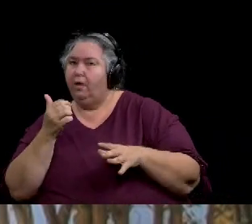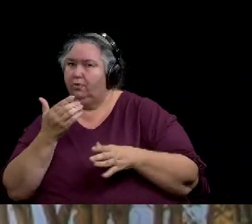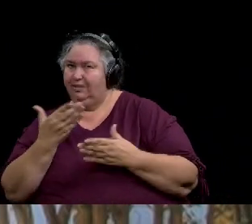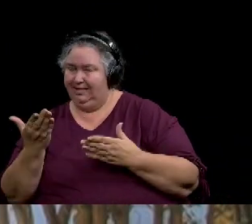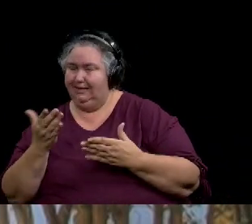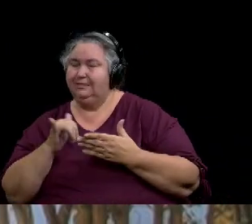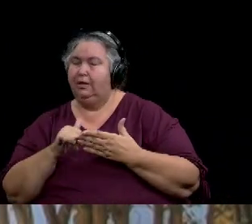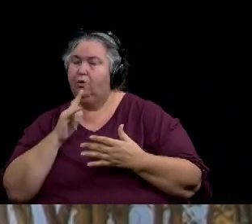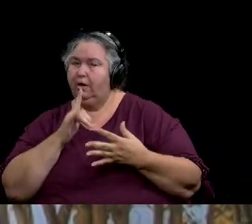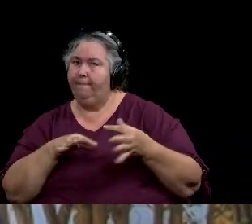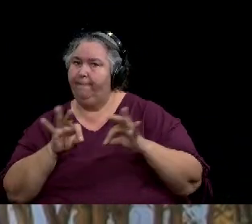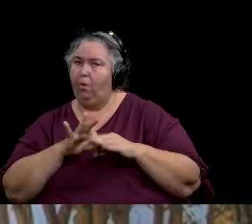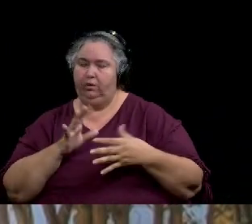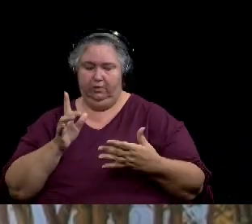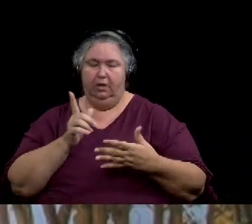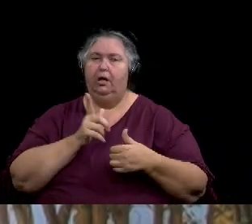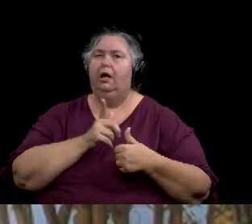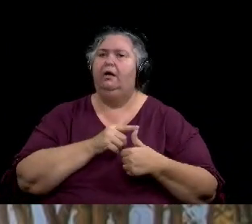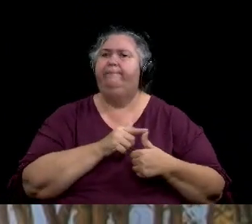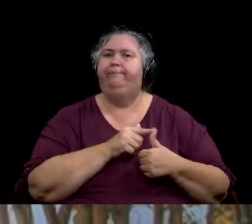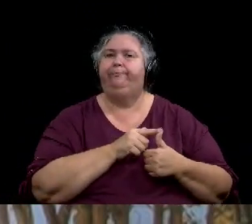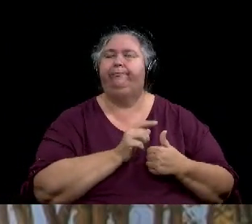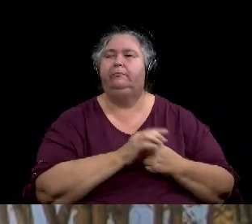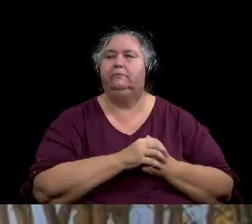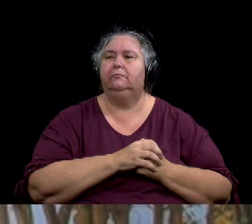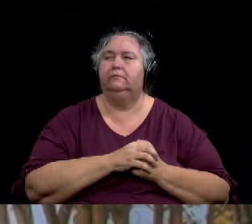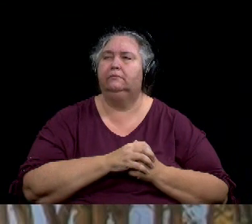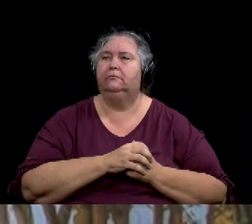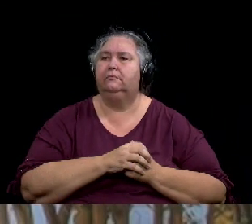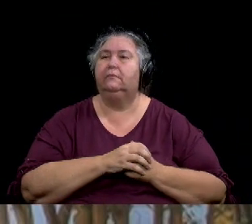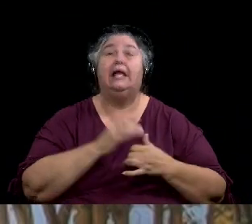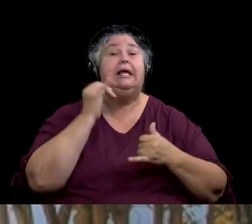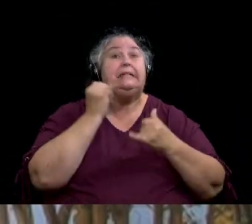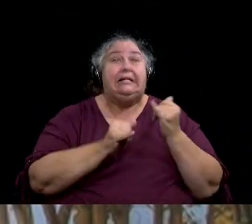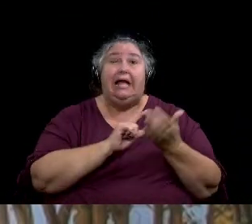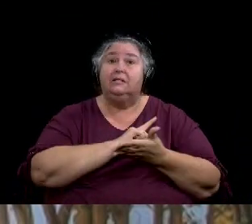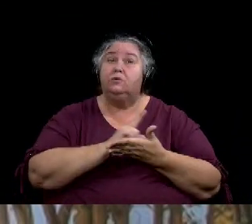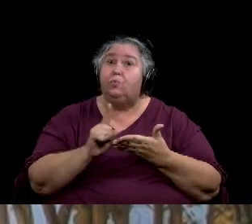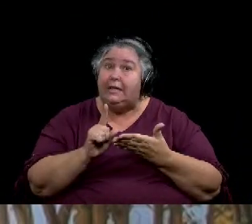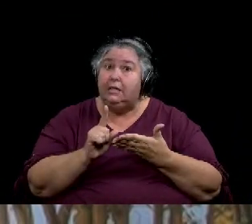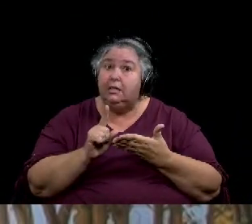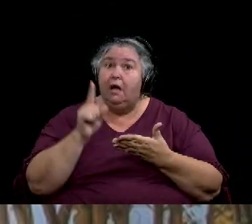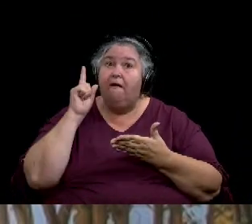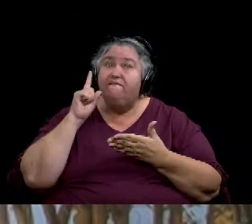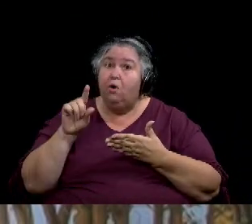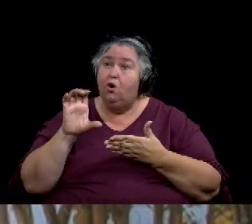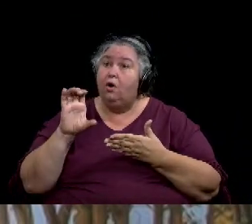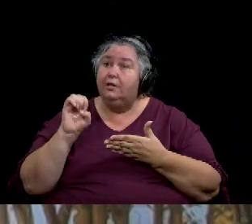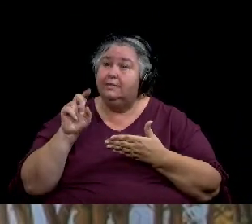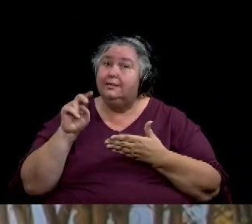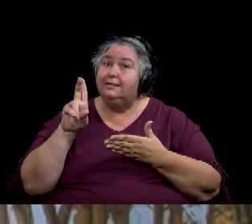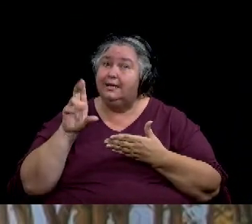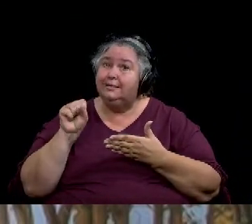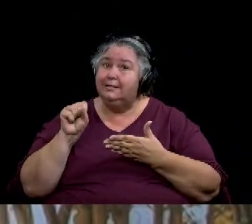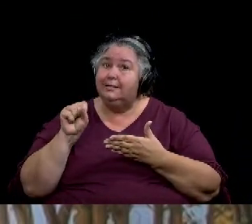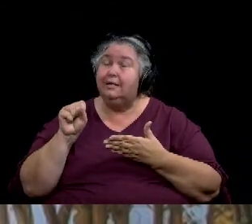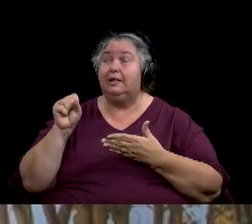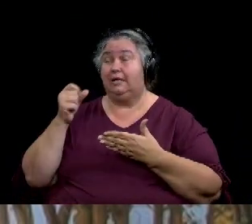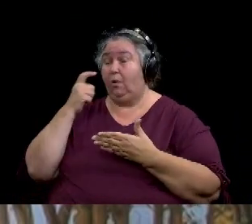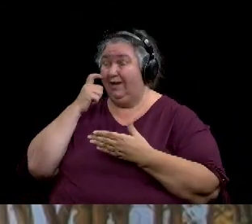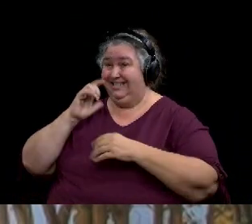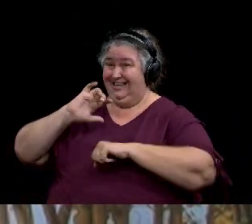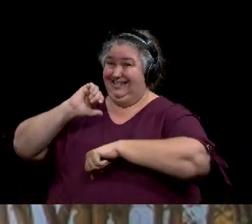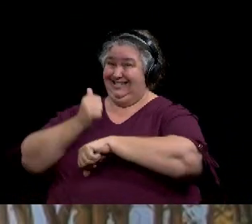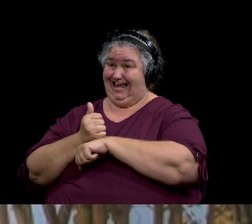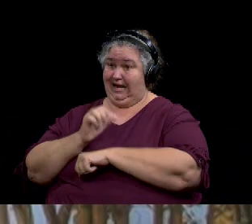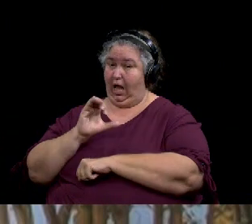matters. First, this is the last week to complete the census. The federal government recently set the deadline for responding to the census as